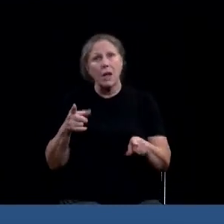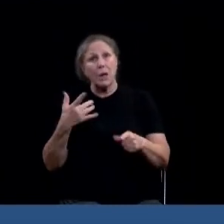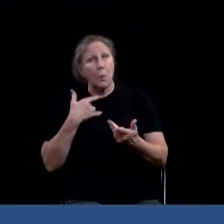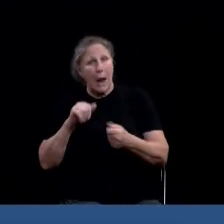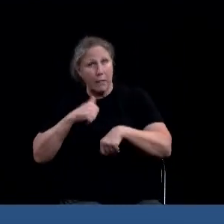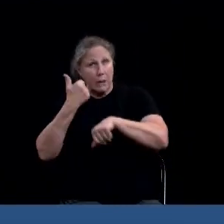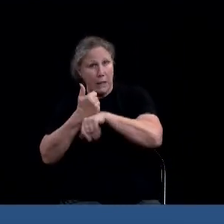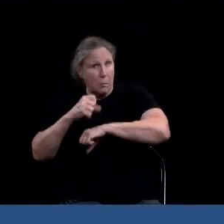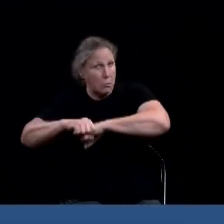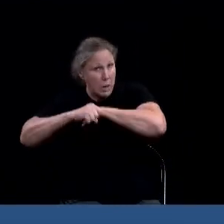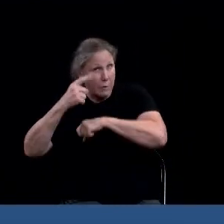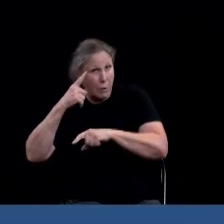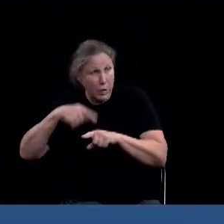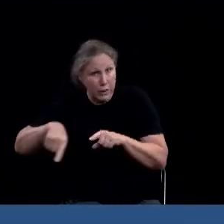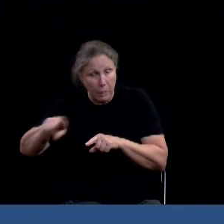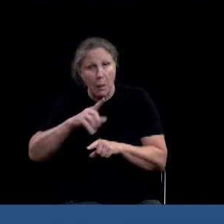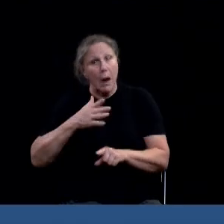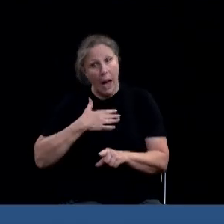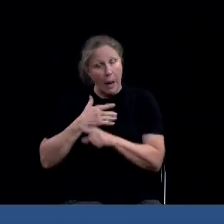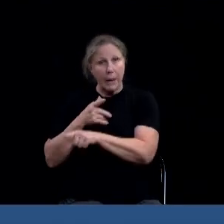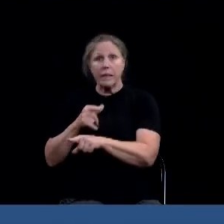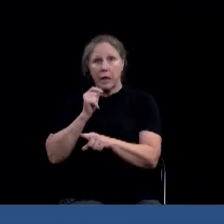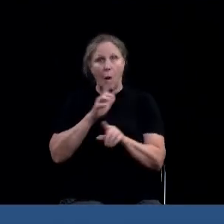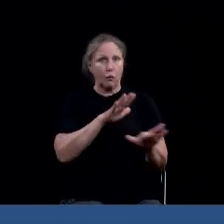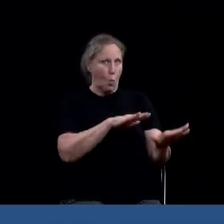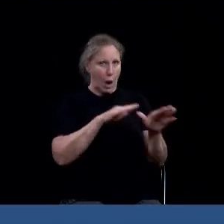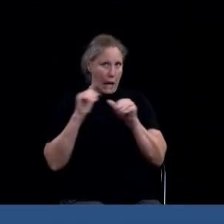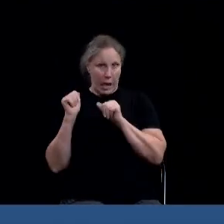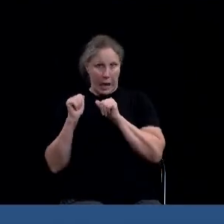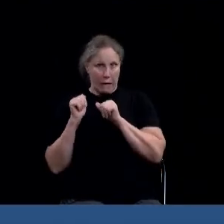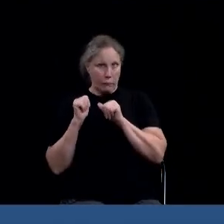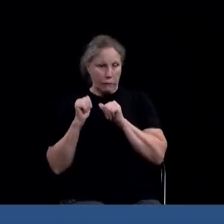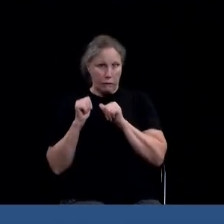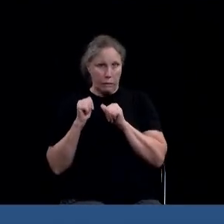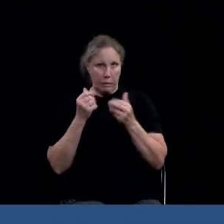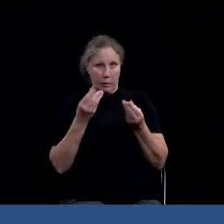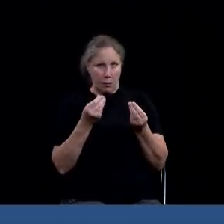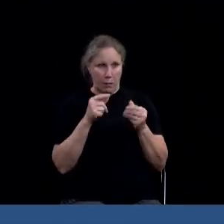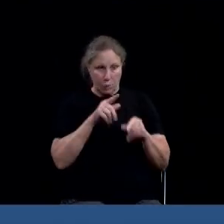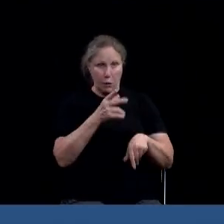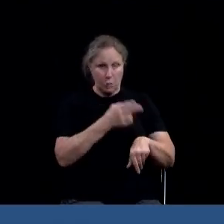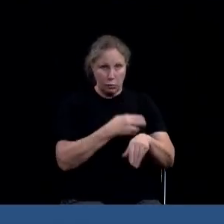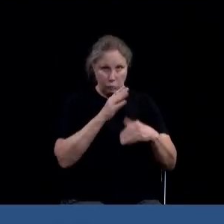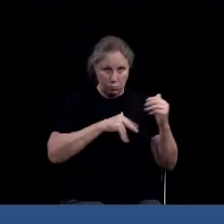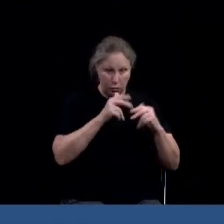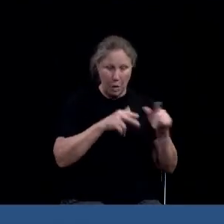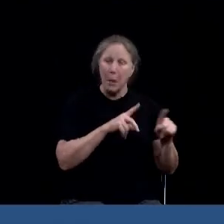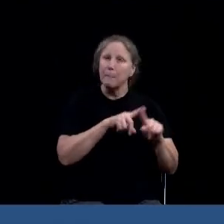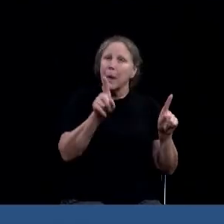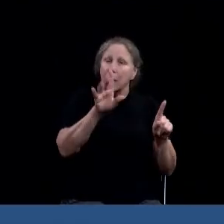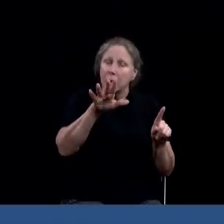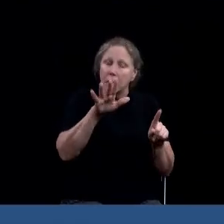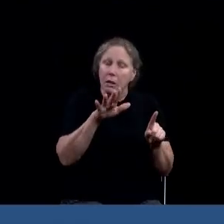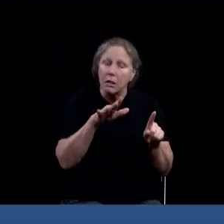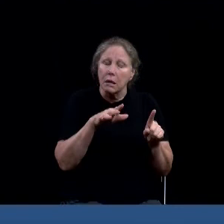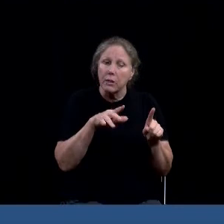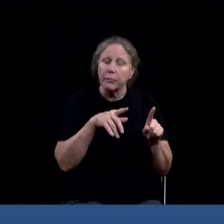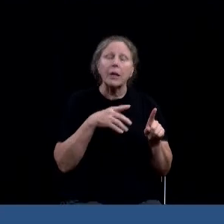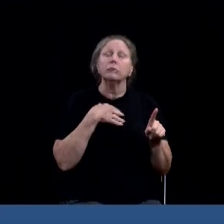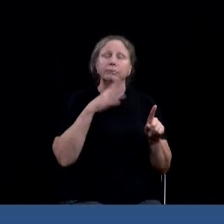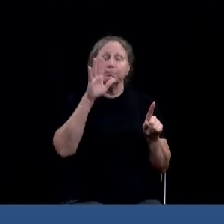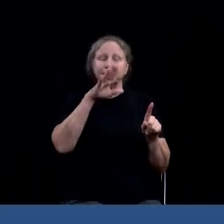leave the property during construction, but I just know that there can be